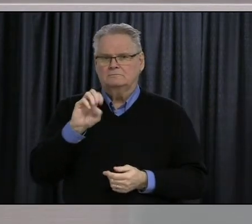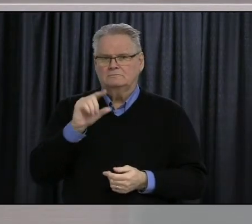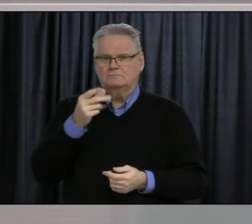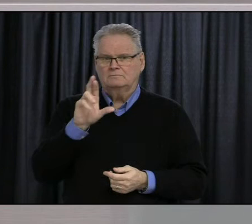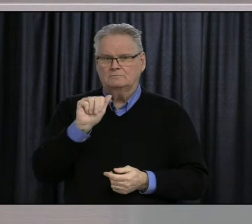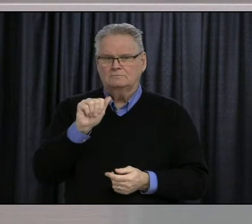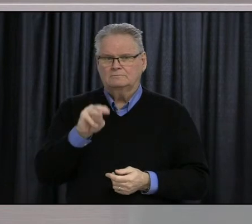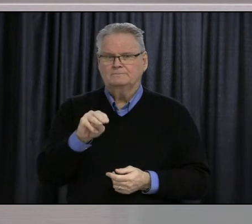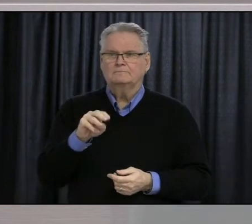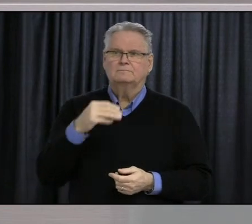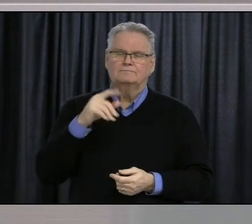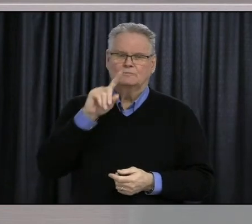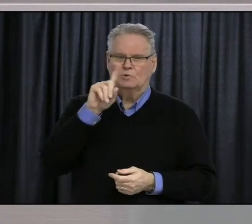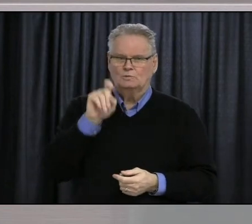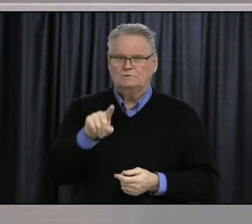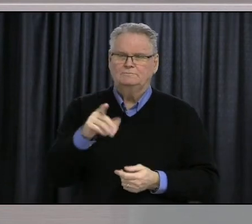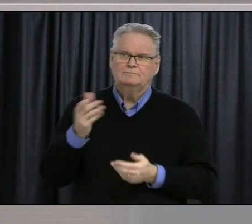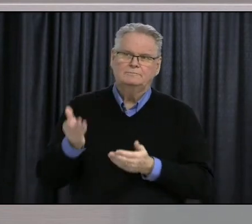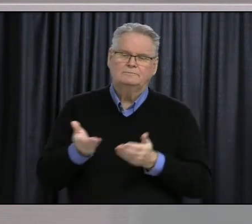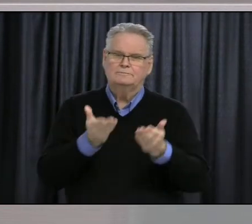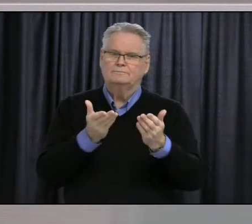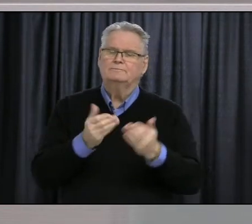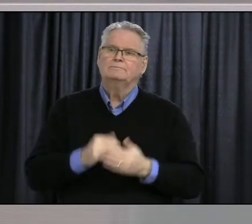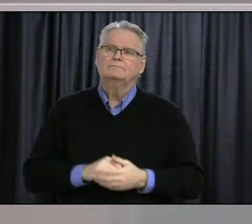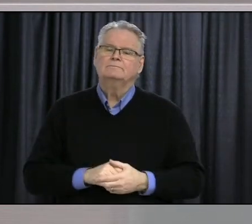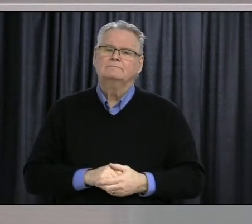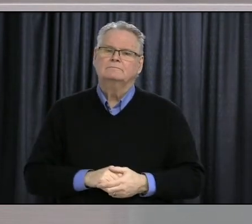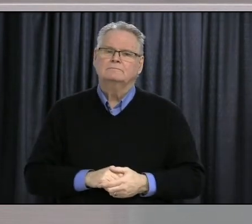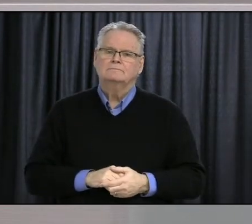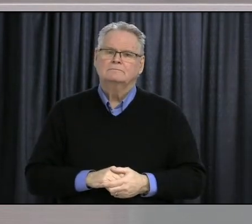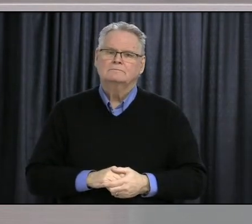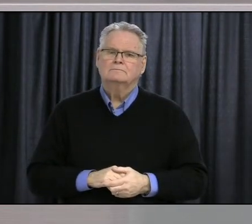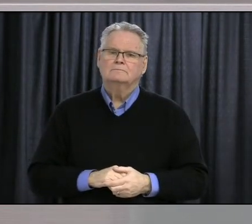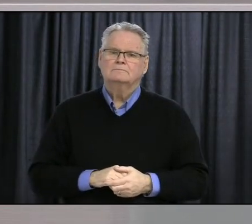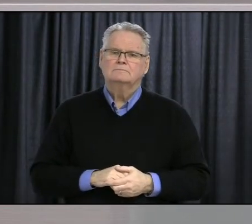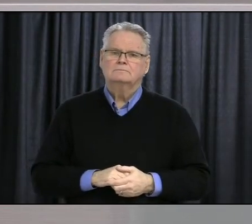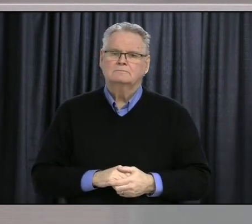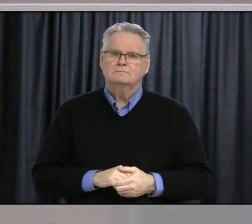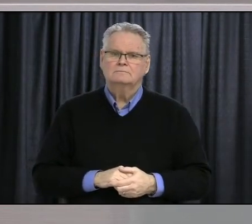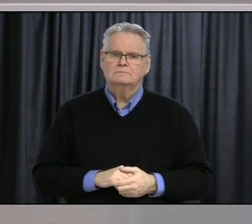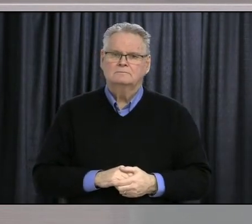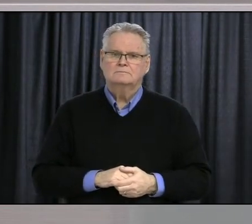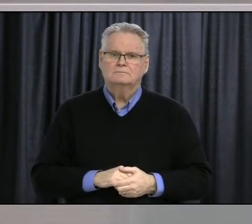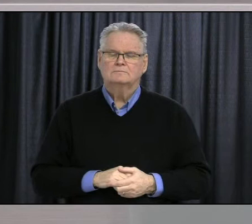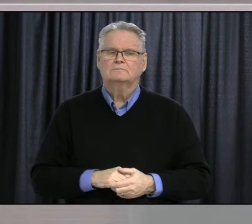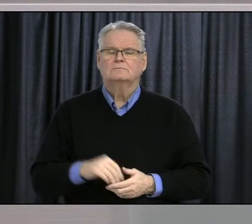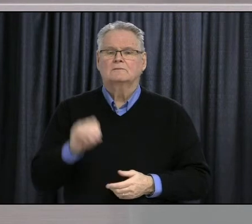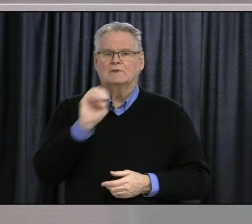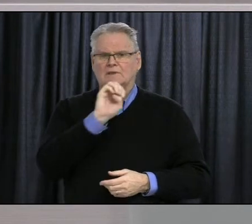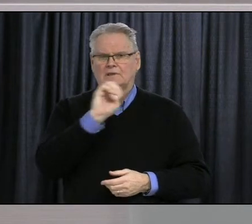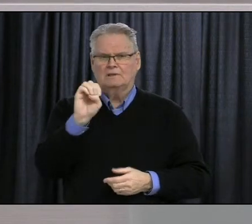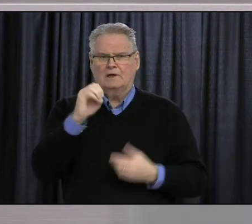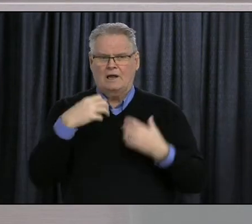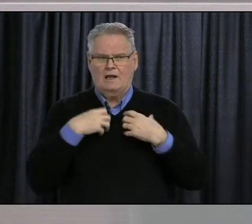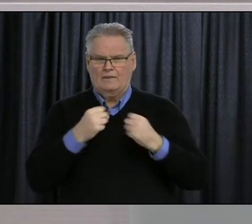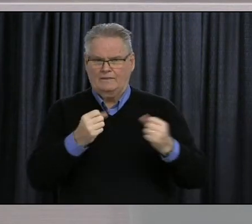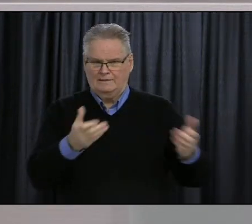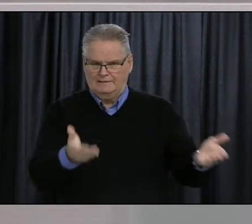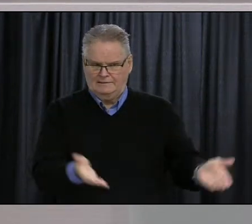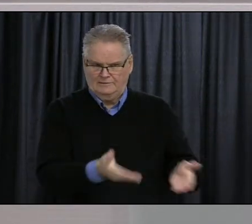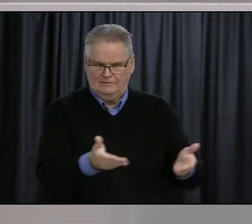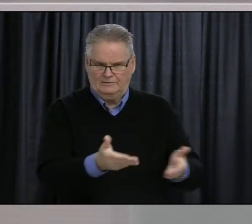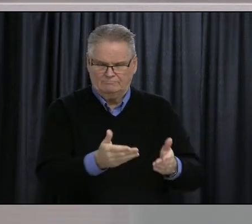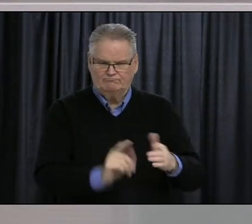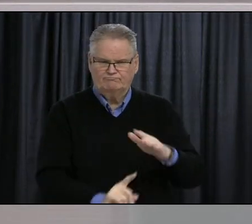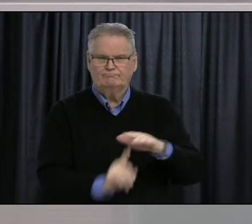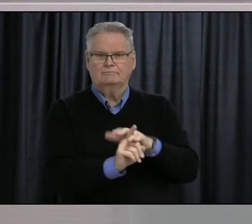Hi, I wanted to return to the Eastern Health Cluster again. Is it unusual that this case involving